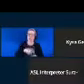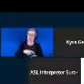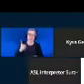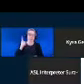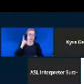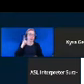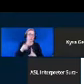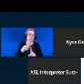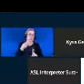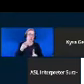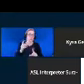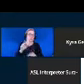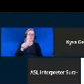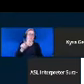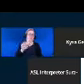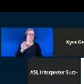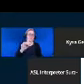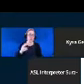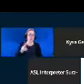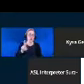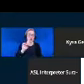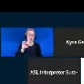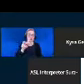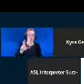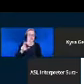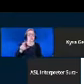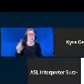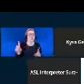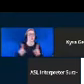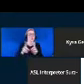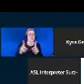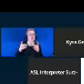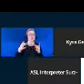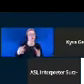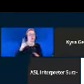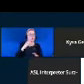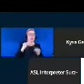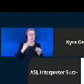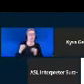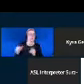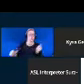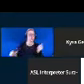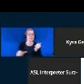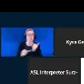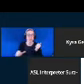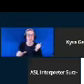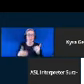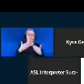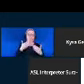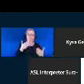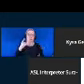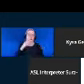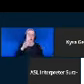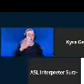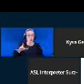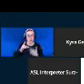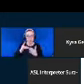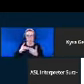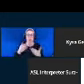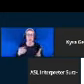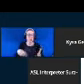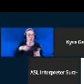colleague, Zach Usher. He's the Deputy Director for Individual Citizens Division, and certainly grateful, Zach, for you and your leadership for allowing us to share this